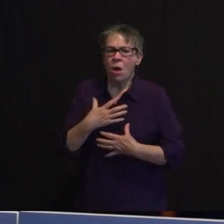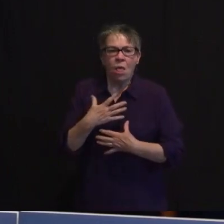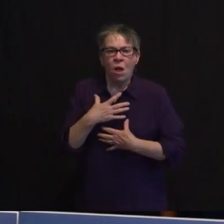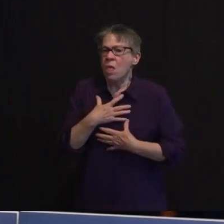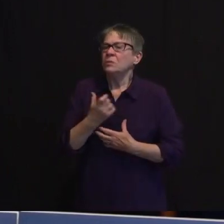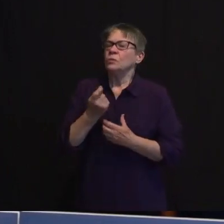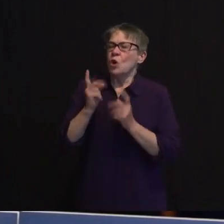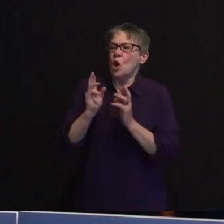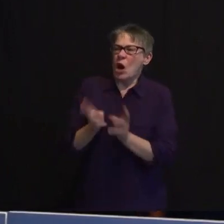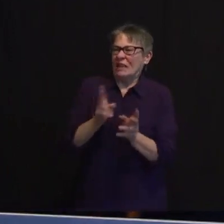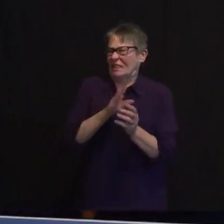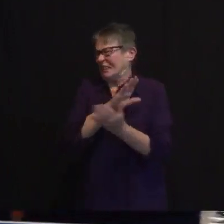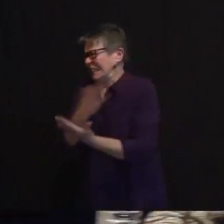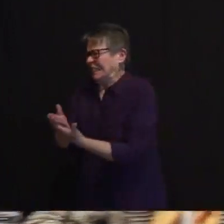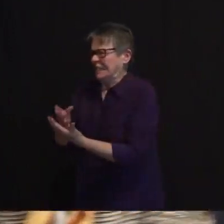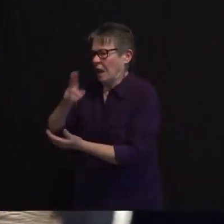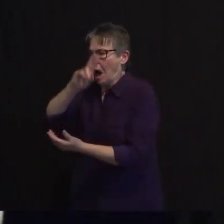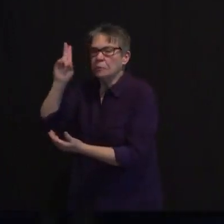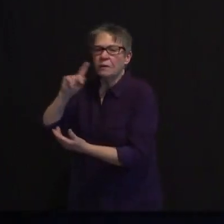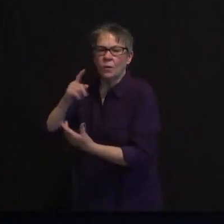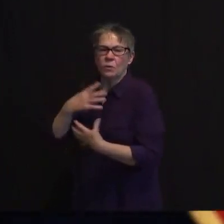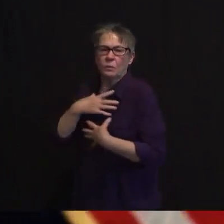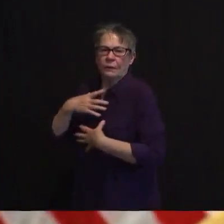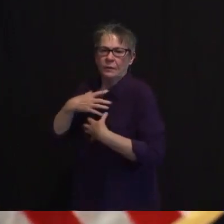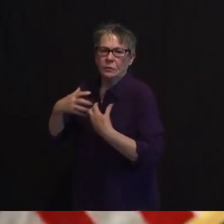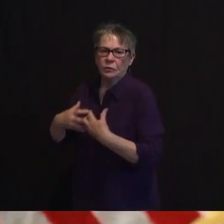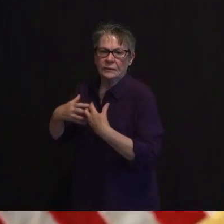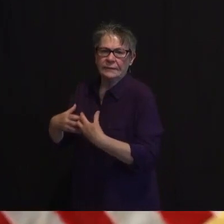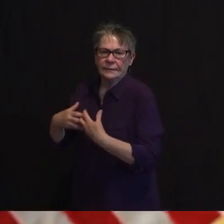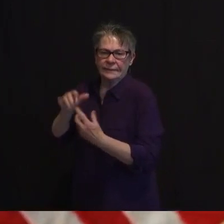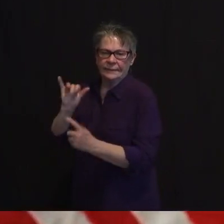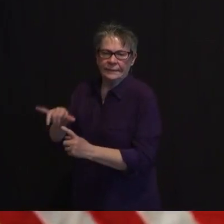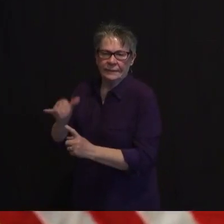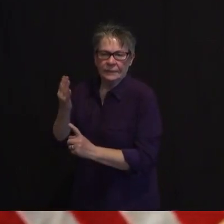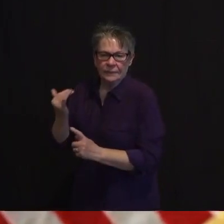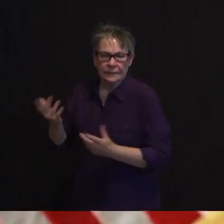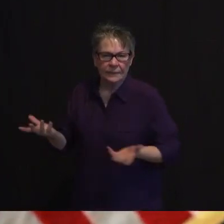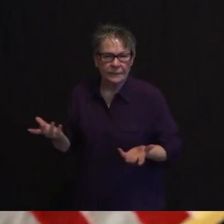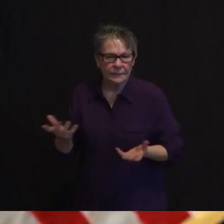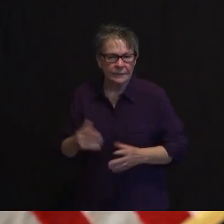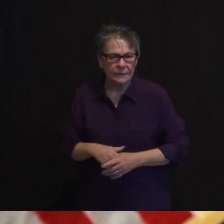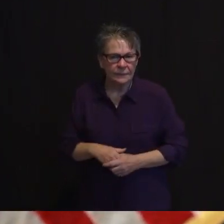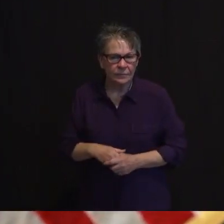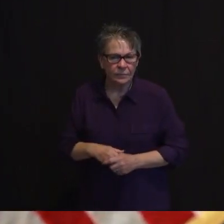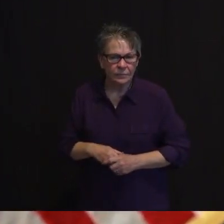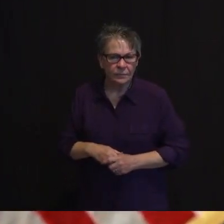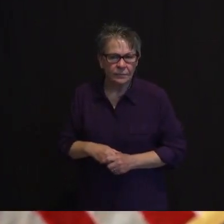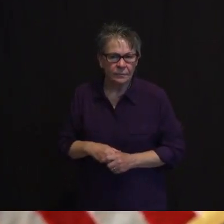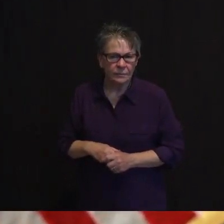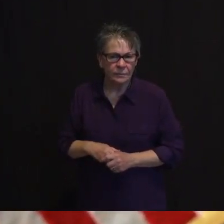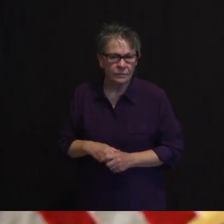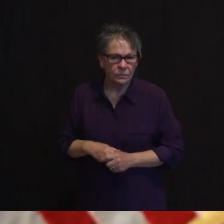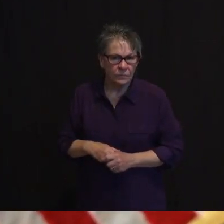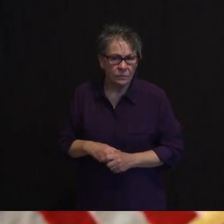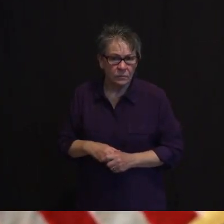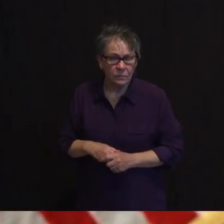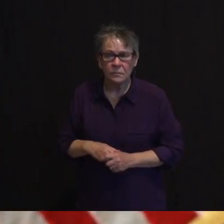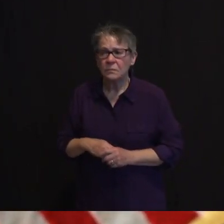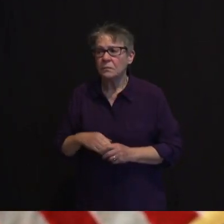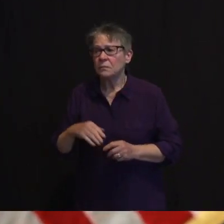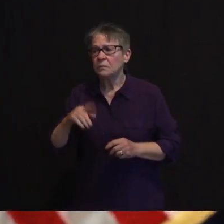regard. And on transportation as a general matter, do we have enough? And I guess the answer, Pat, is we wouldn't be ordering 100 more if we